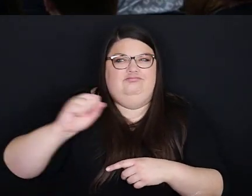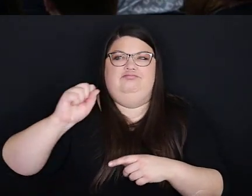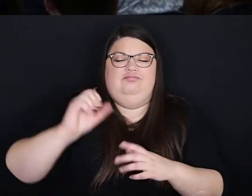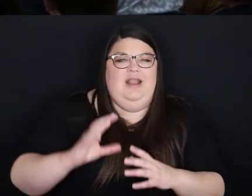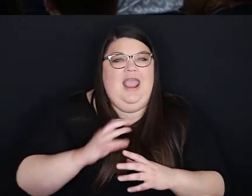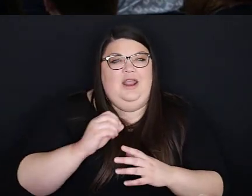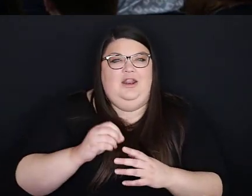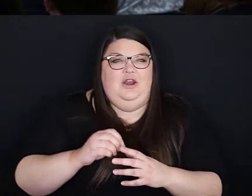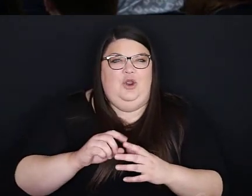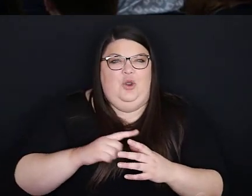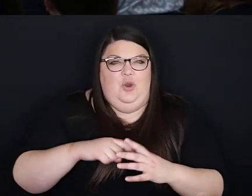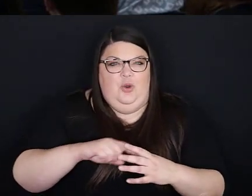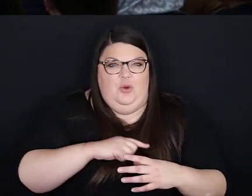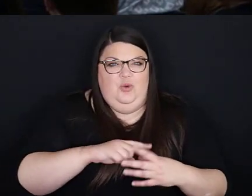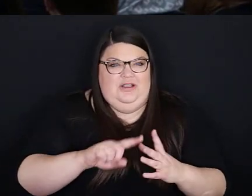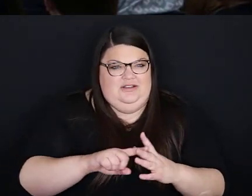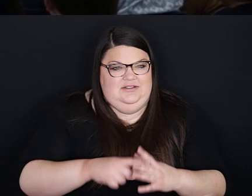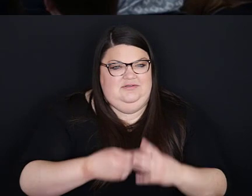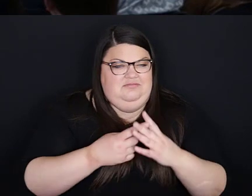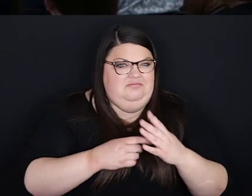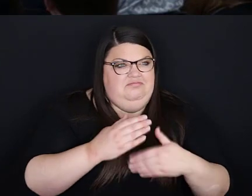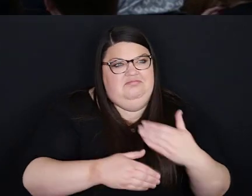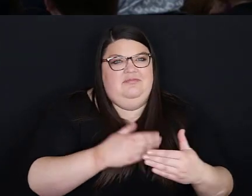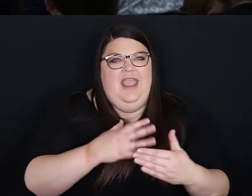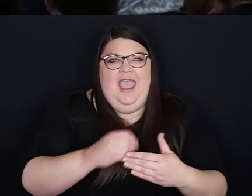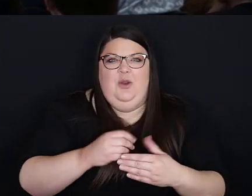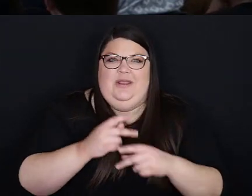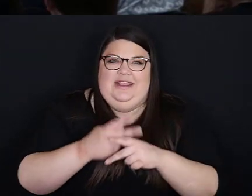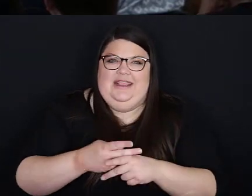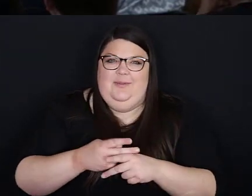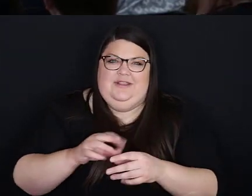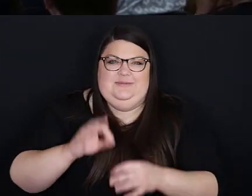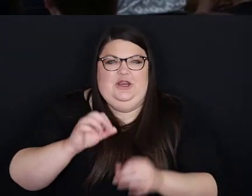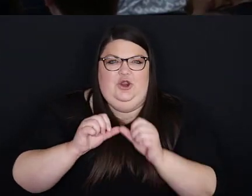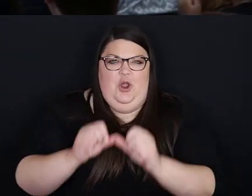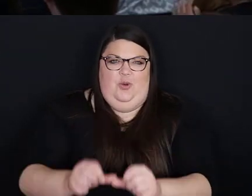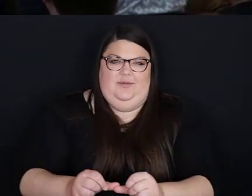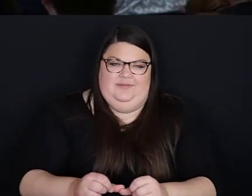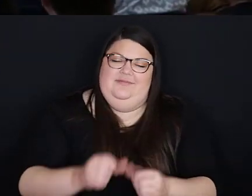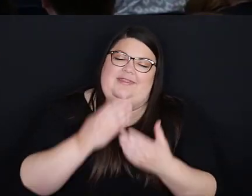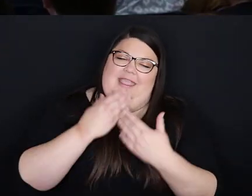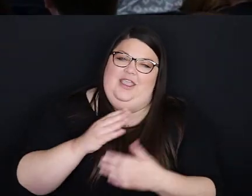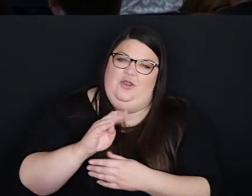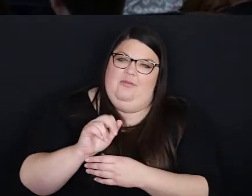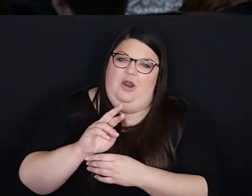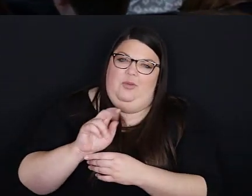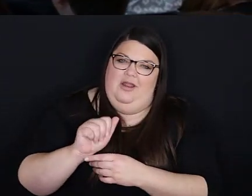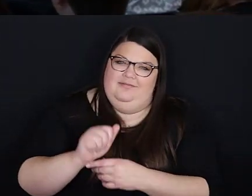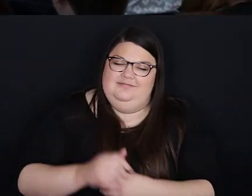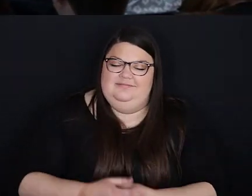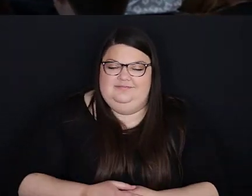and we also can quiet the spirit and keep it going. Thank you, Barbara. Yeah.